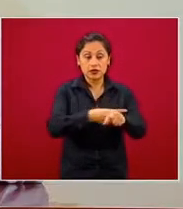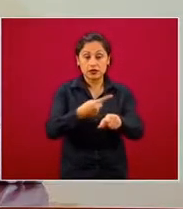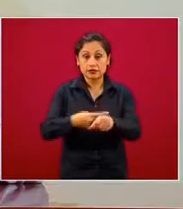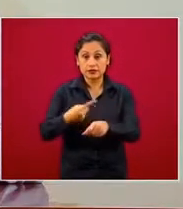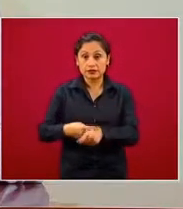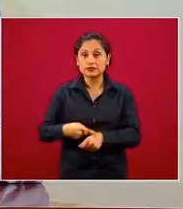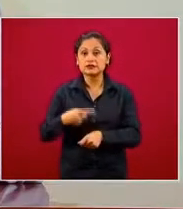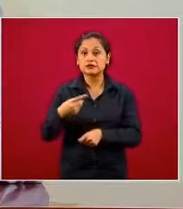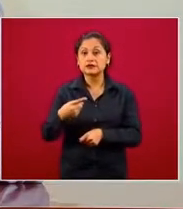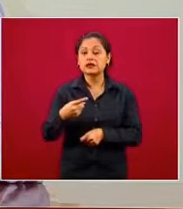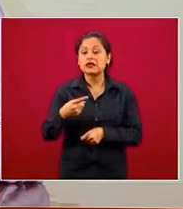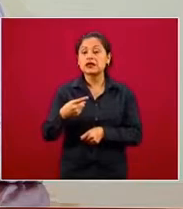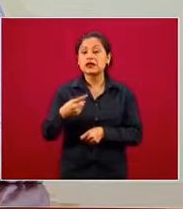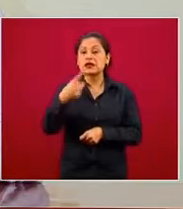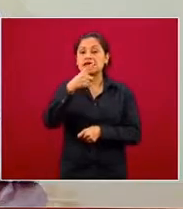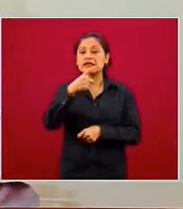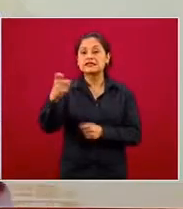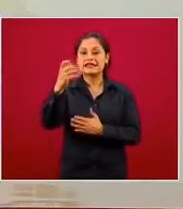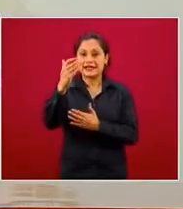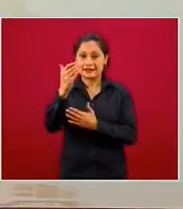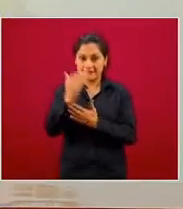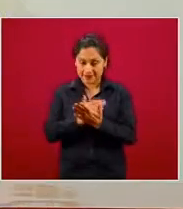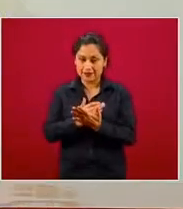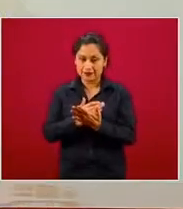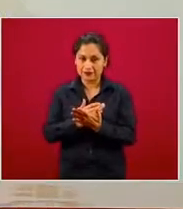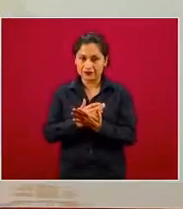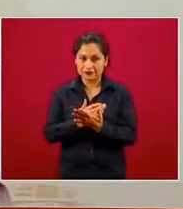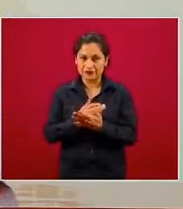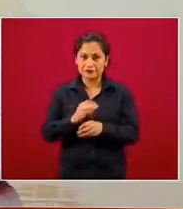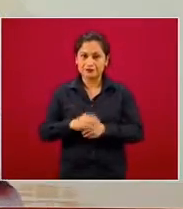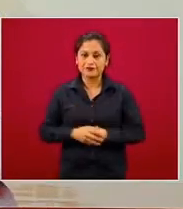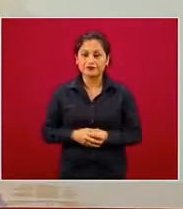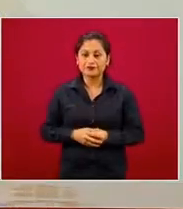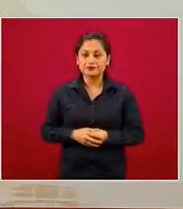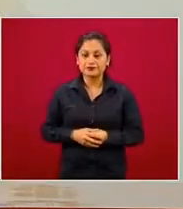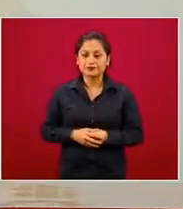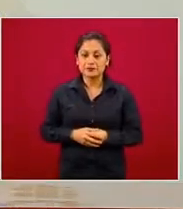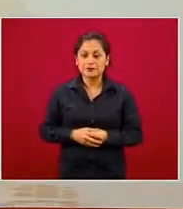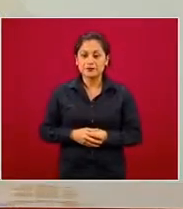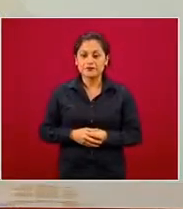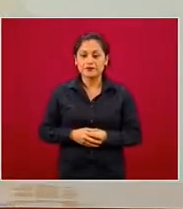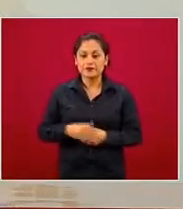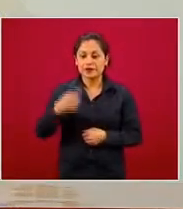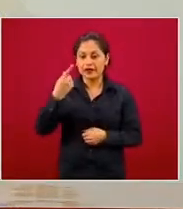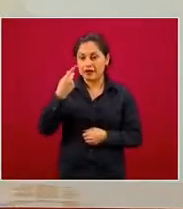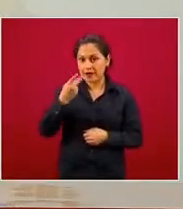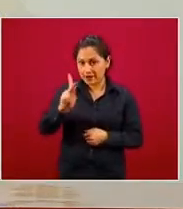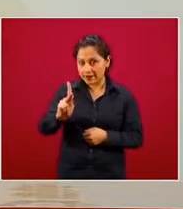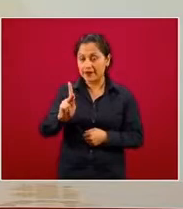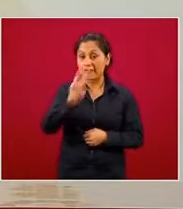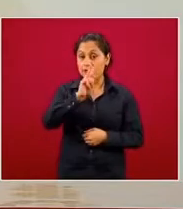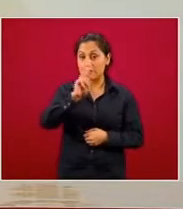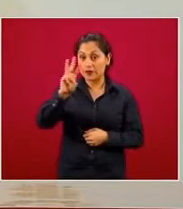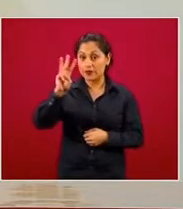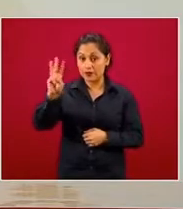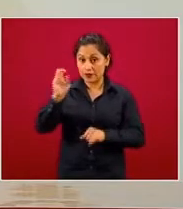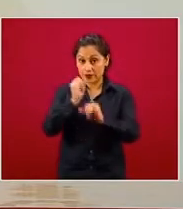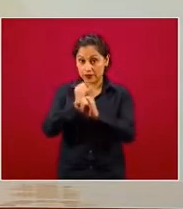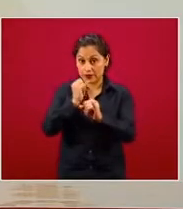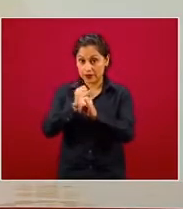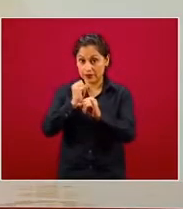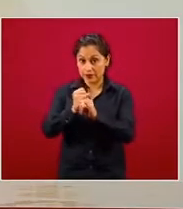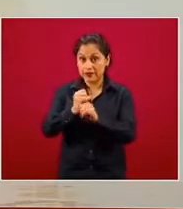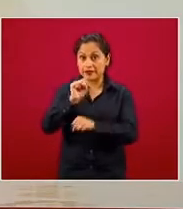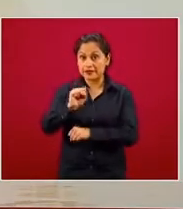say más de that there 100. are below Les voy a 100, dar ahorita el listado but completo, that's pero no no hay problema problem. porque miren, les Please, I invito invite you en to el visit micrositio de la our página de la website,